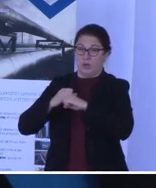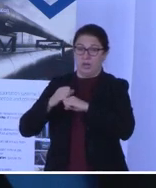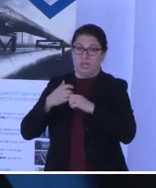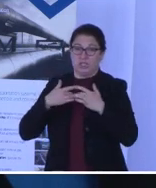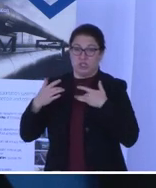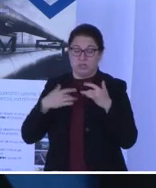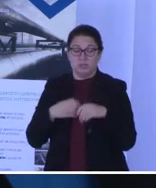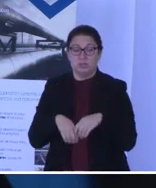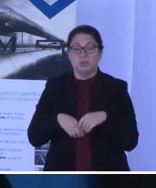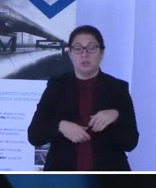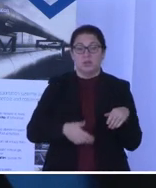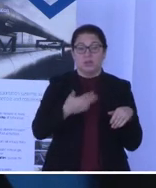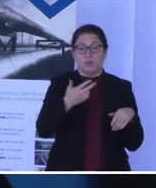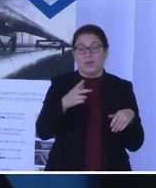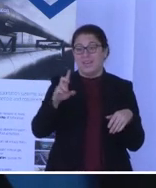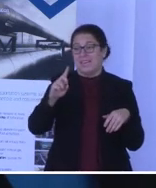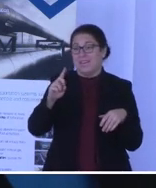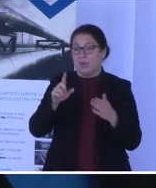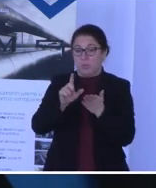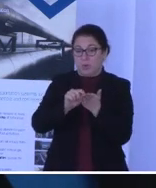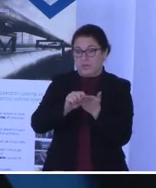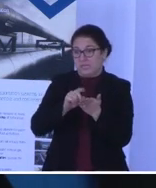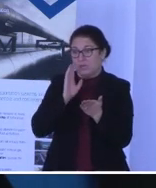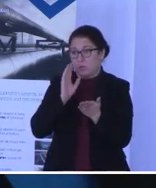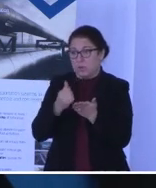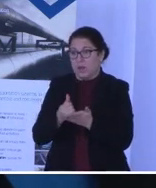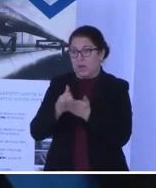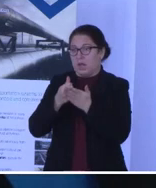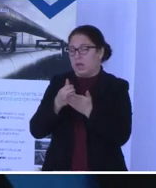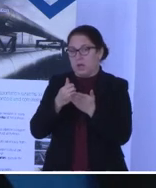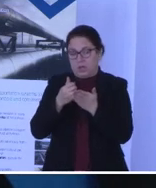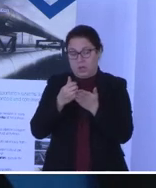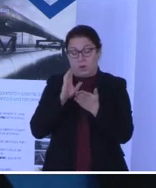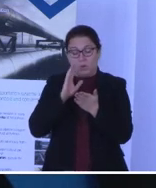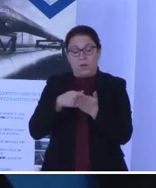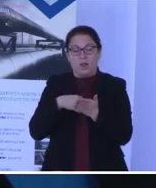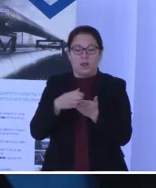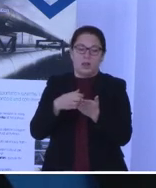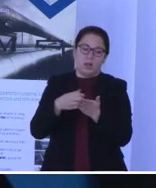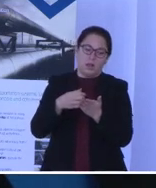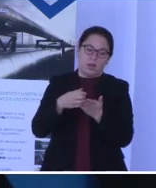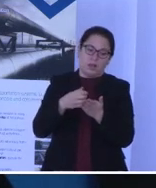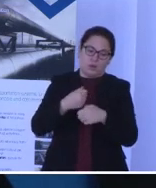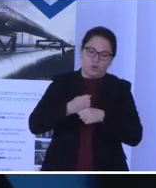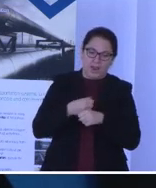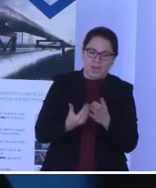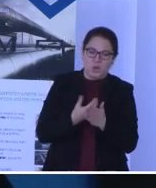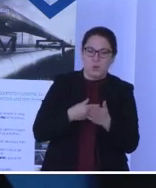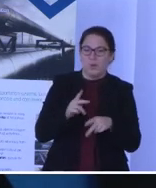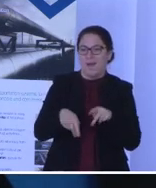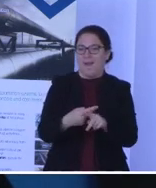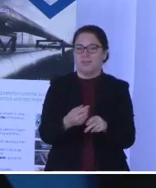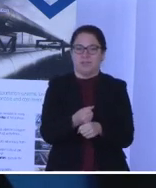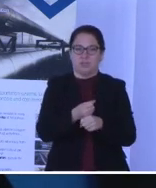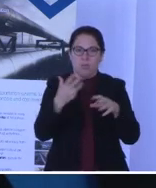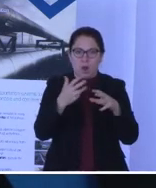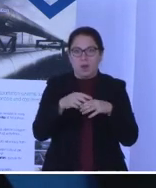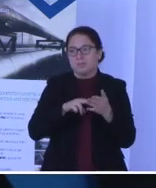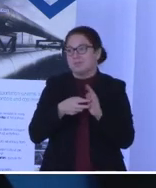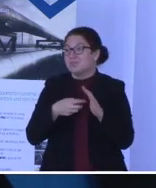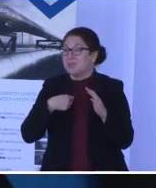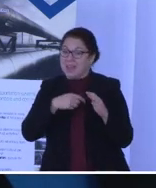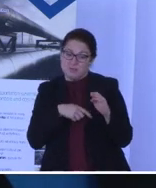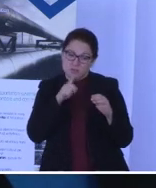is now going to give rise to new kinds of explosives and firearms that will require us to fine-tune our